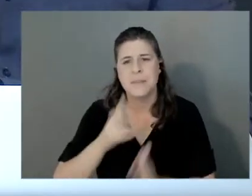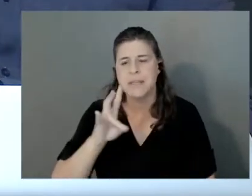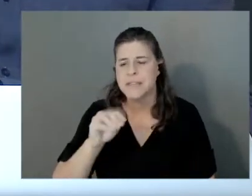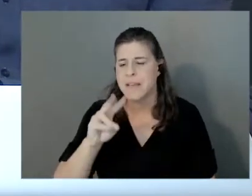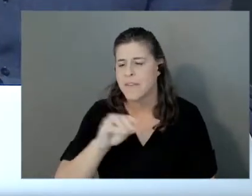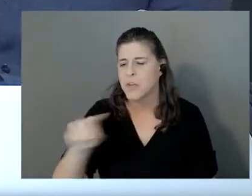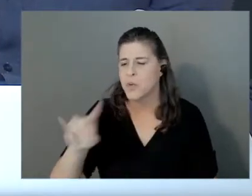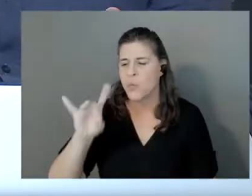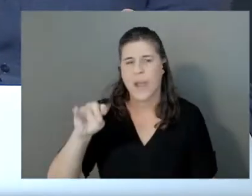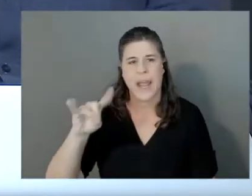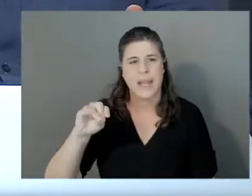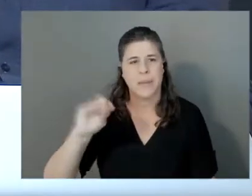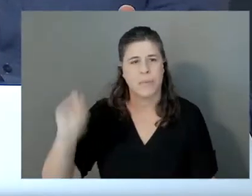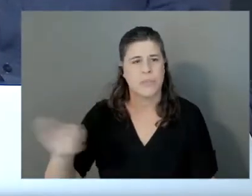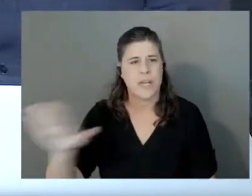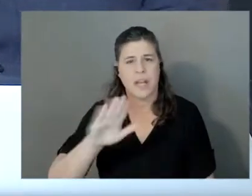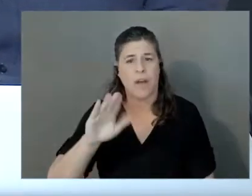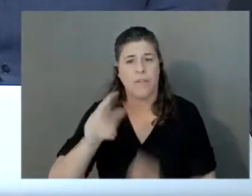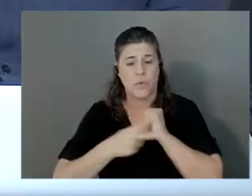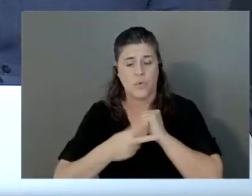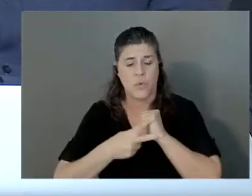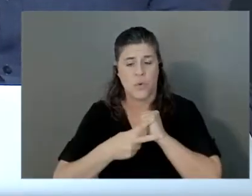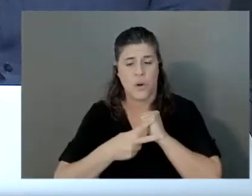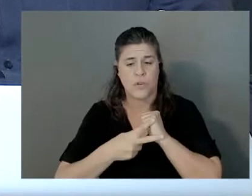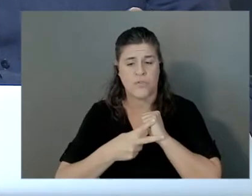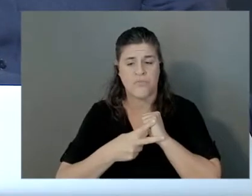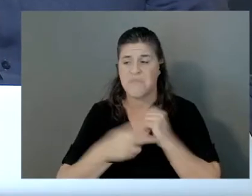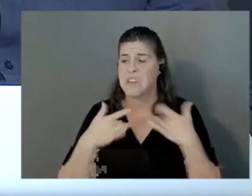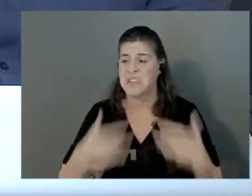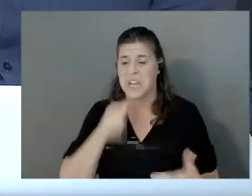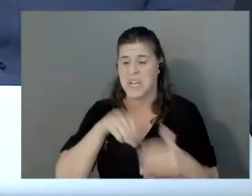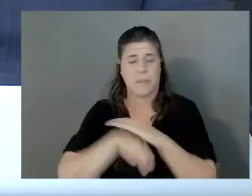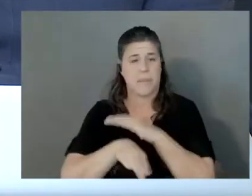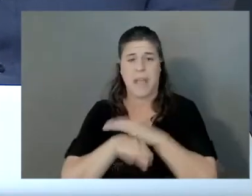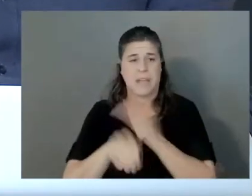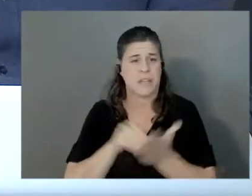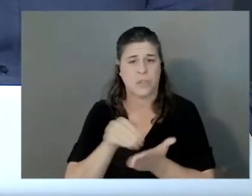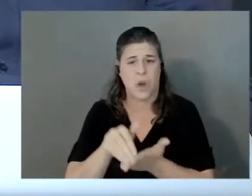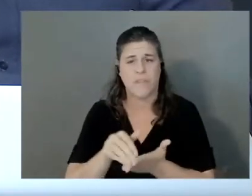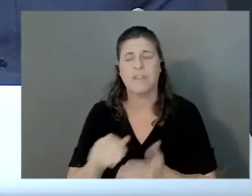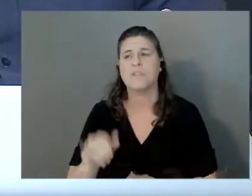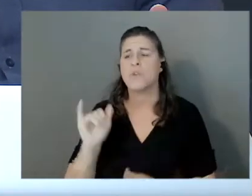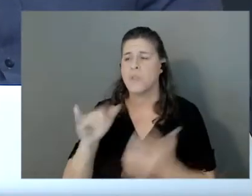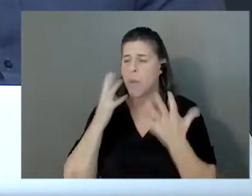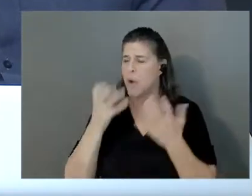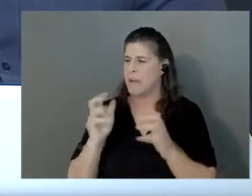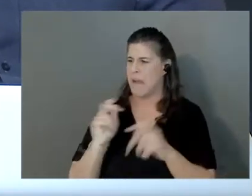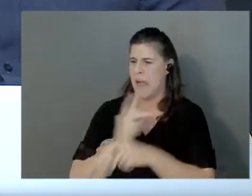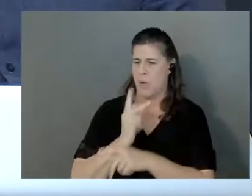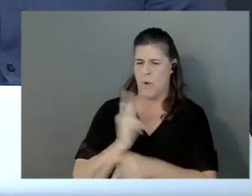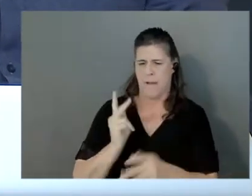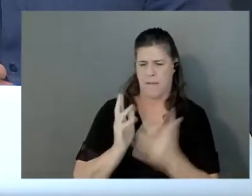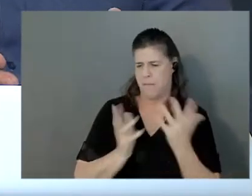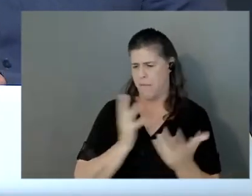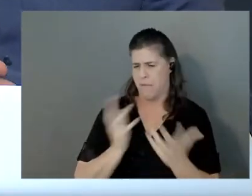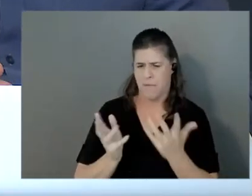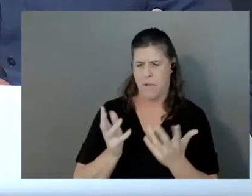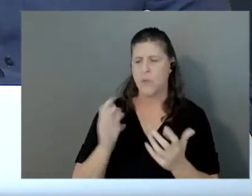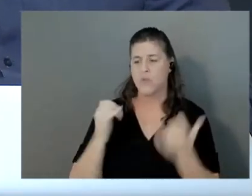they're storing are being very infrequently accessed. Right. And they started looking for solutions. So obviously, currently the solutions were